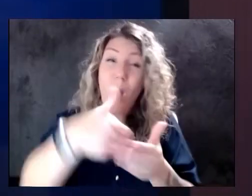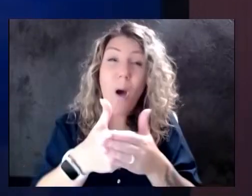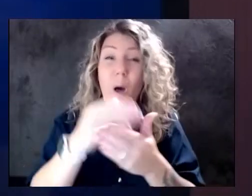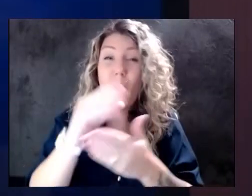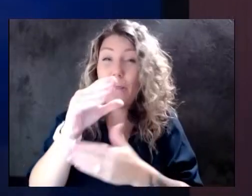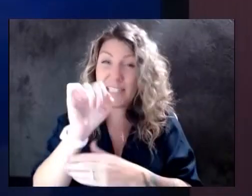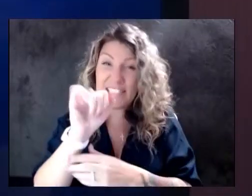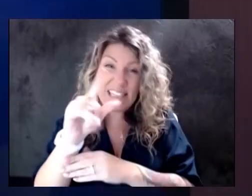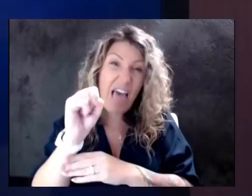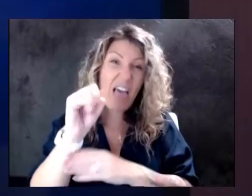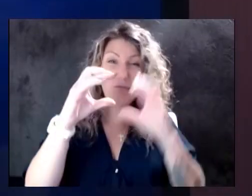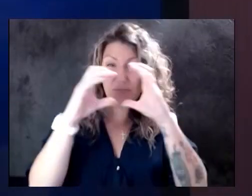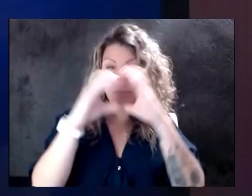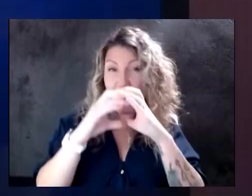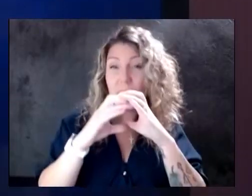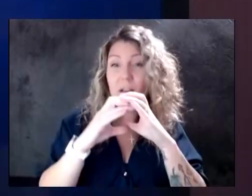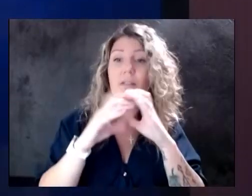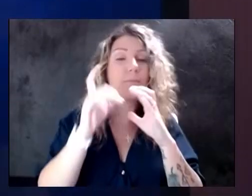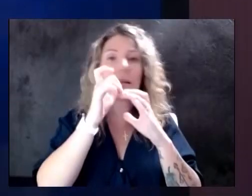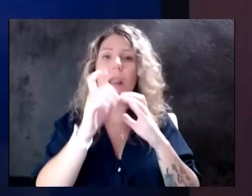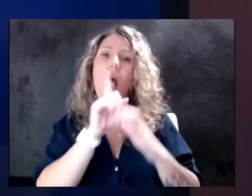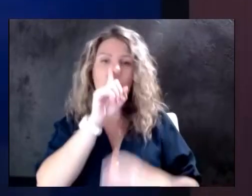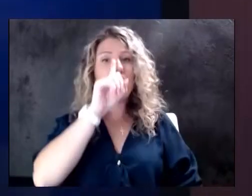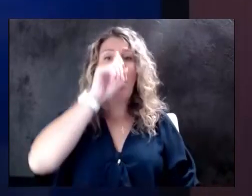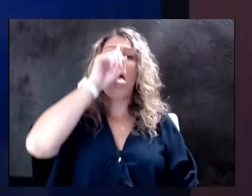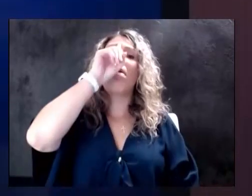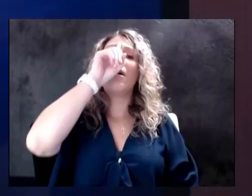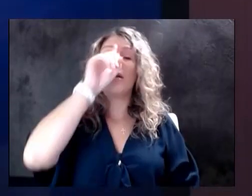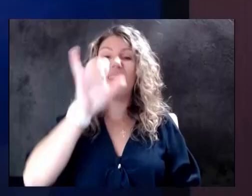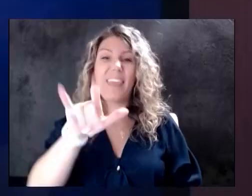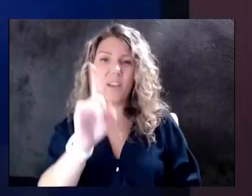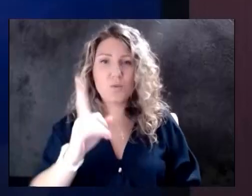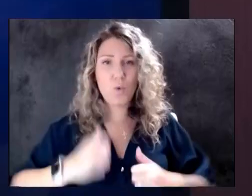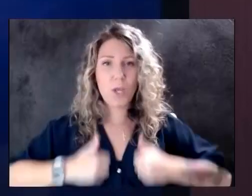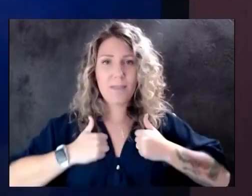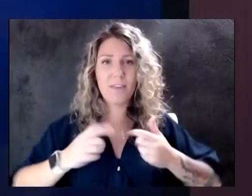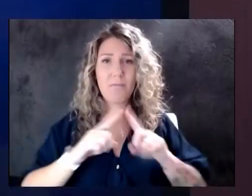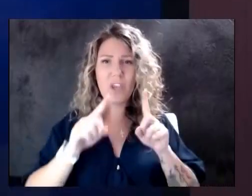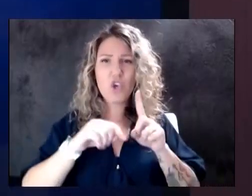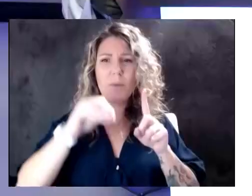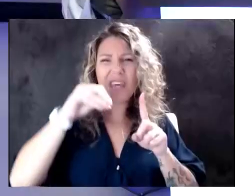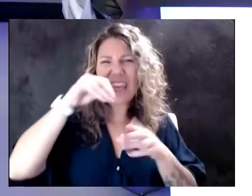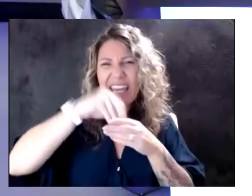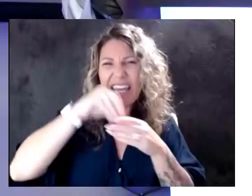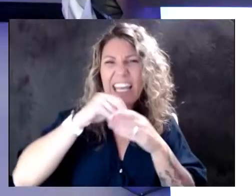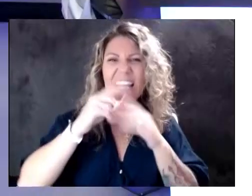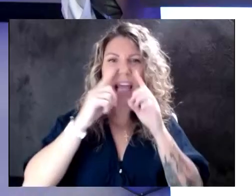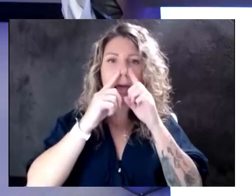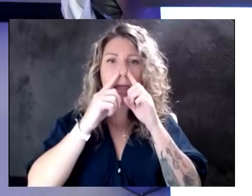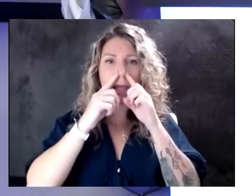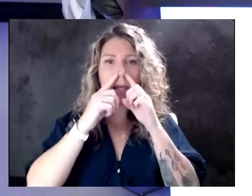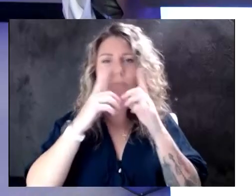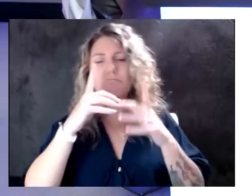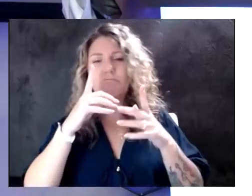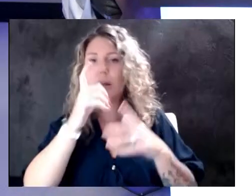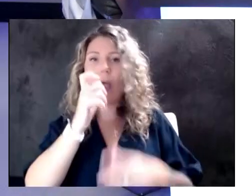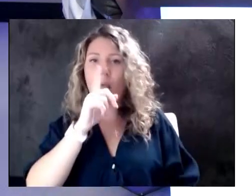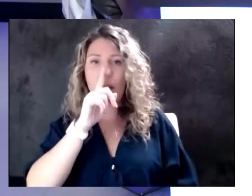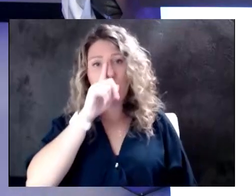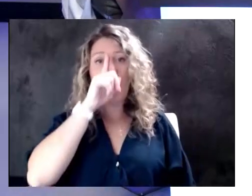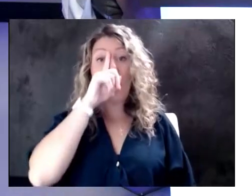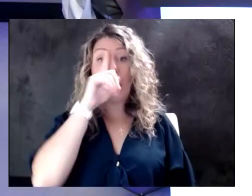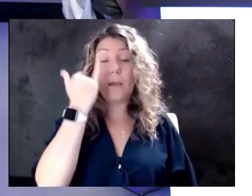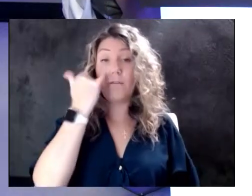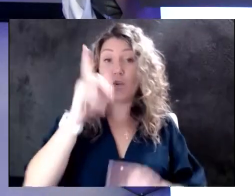that, right? But So don't go that's far where back. that's where the virus is living, but you can be just kind of in that like initial Okay. nose. Yep. Okay. So don't, if you can't get there with your